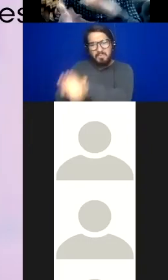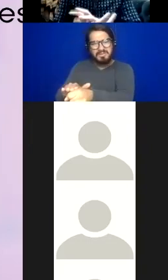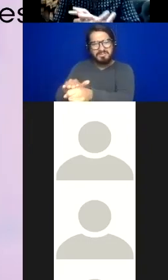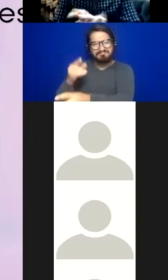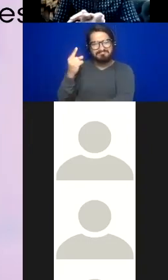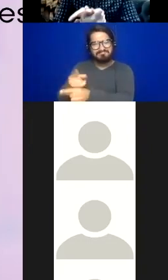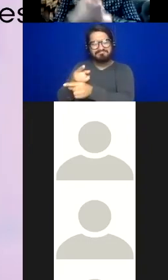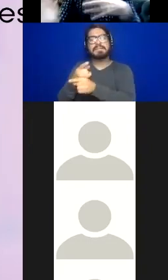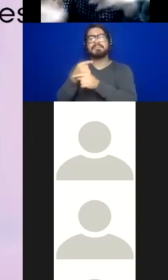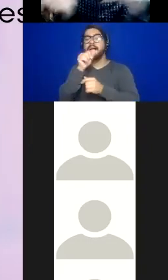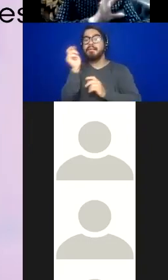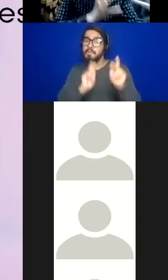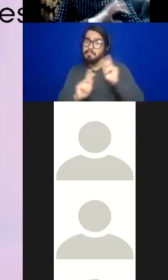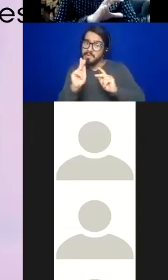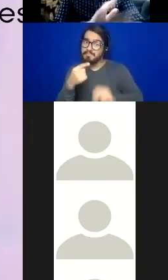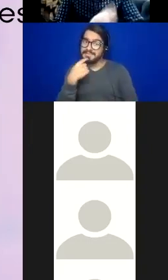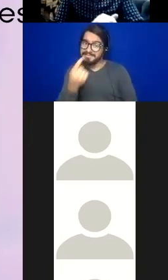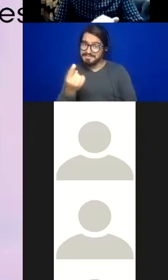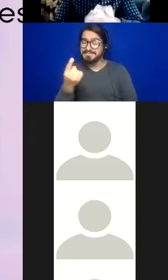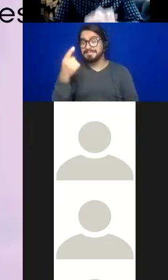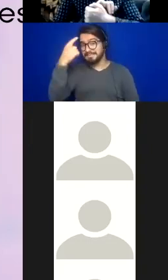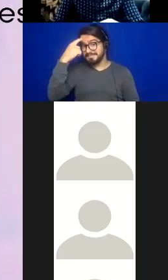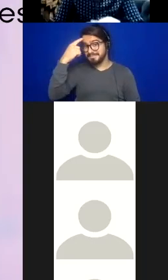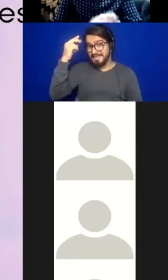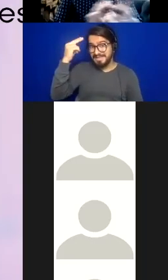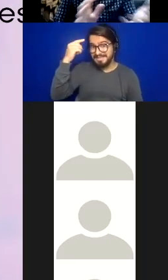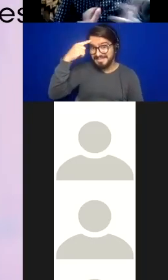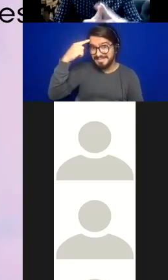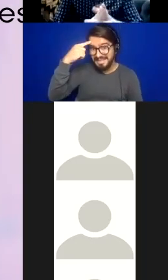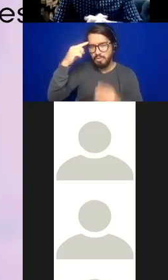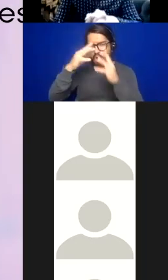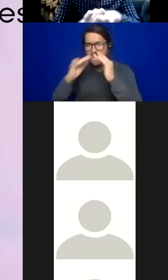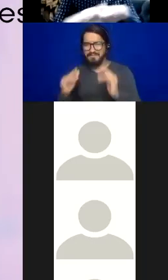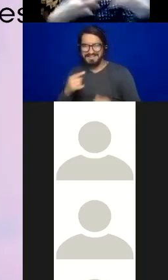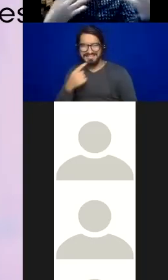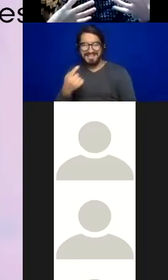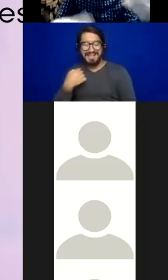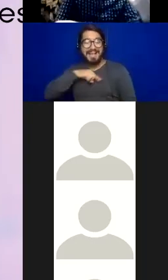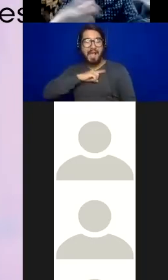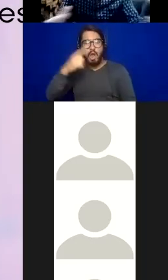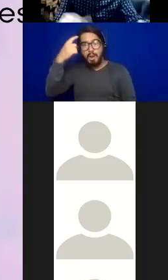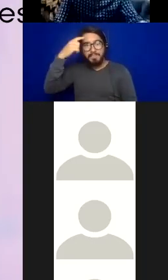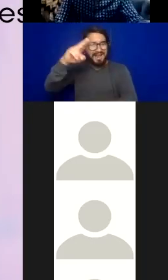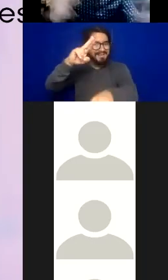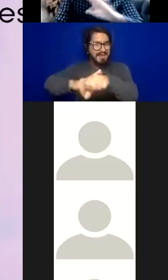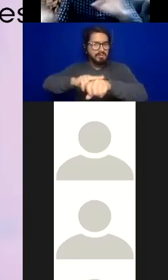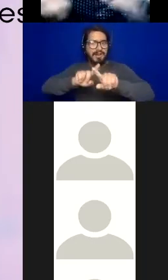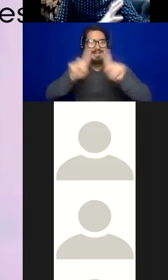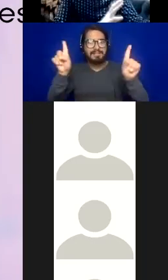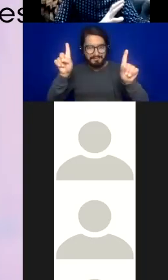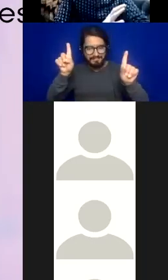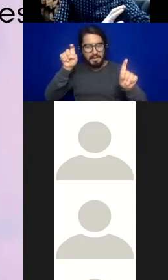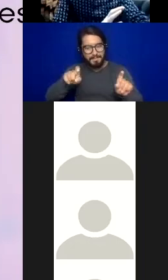And some people, the like neurodiversity movement folks would say, our brains are naturally different and worth celebrating. So